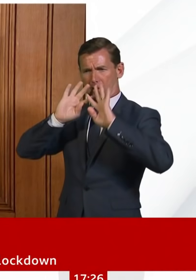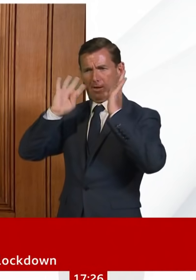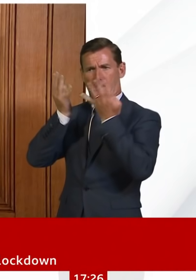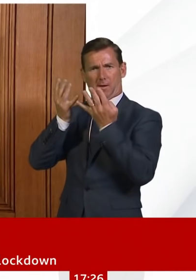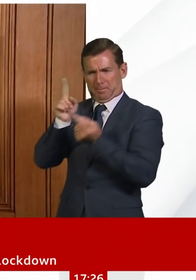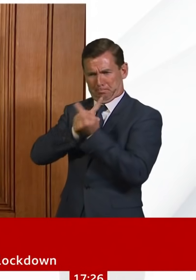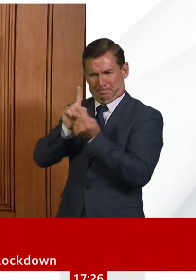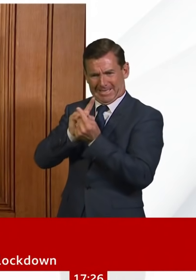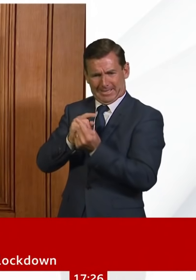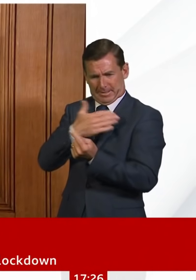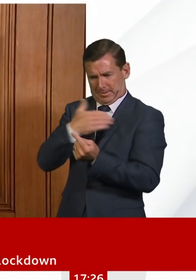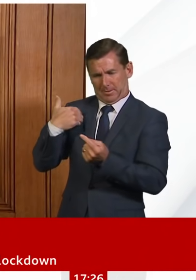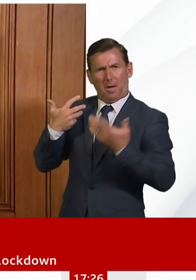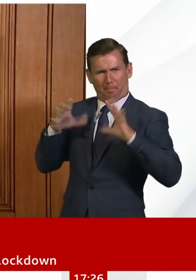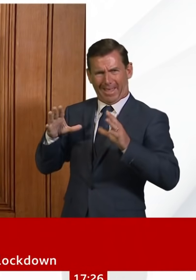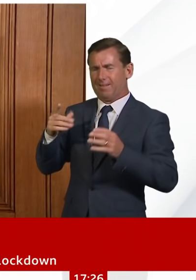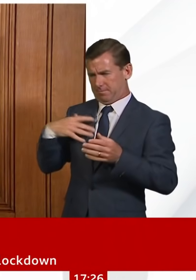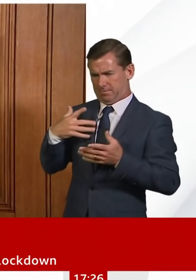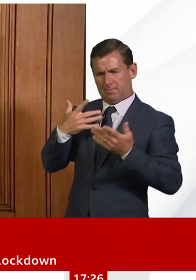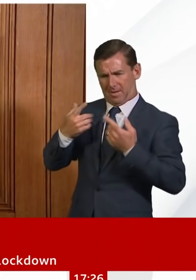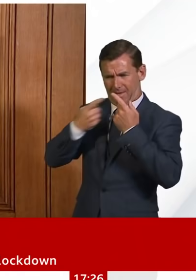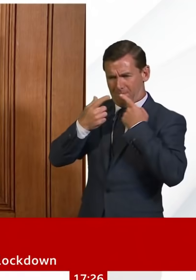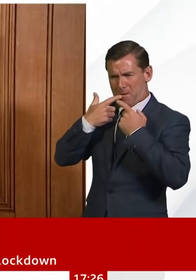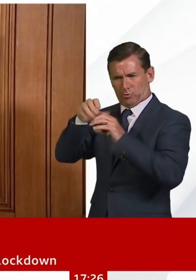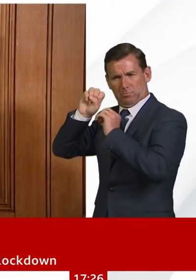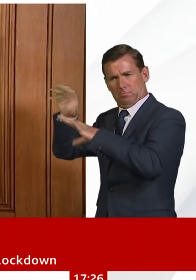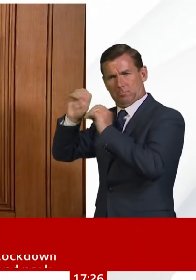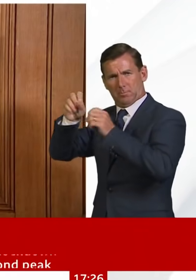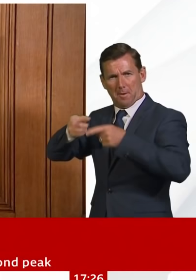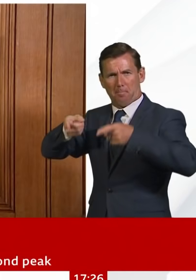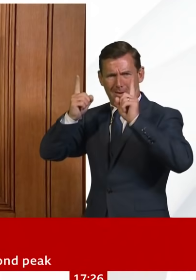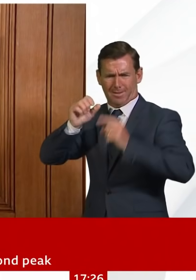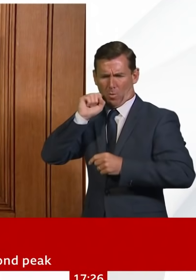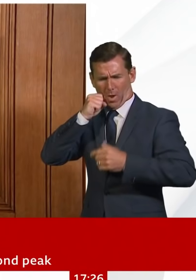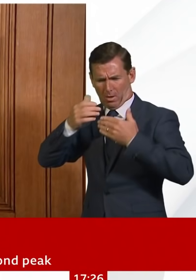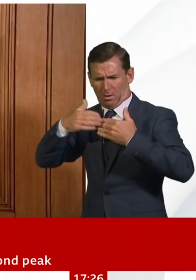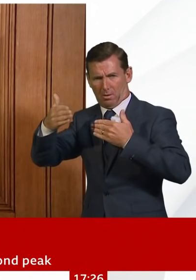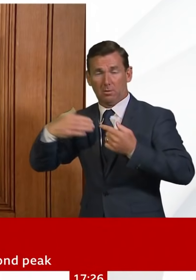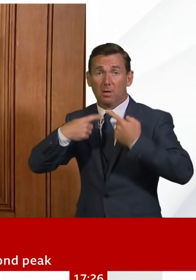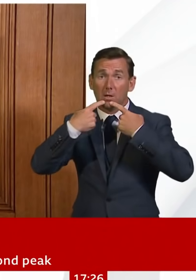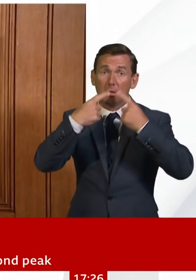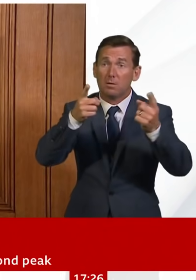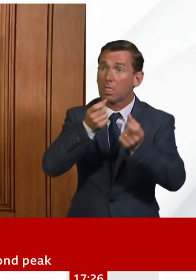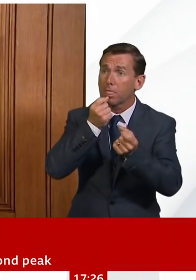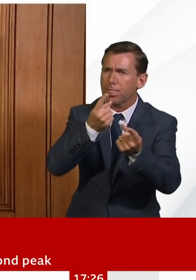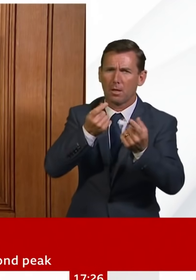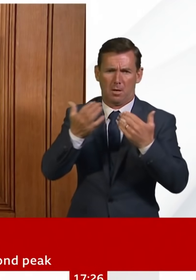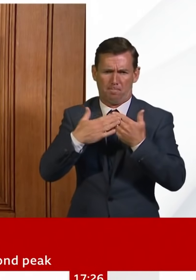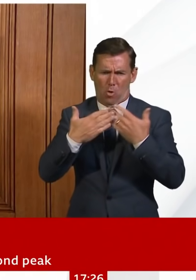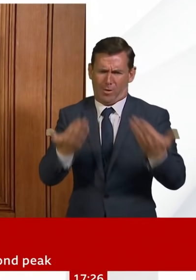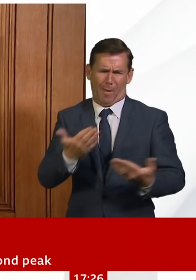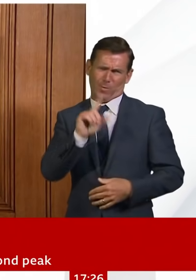and advice will go to ministers in due course. And I'm not going to comment about that any further today, nor would you expect me